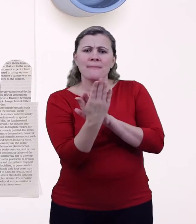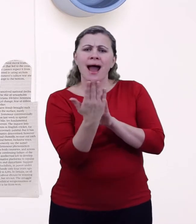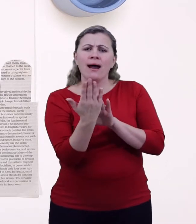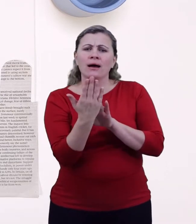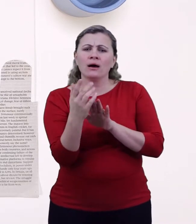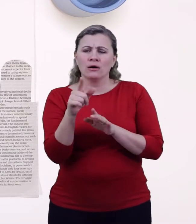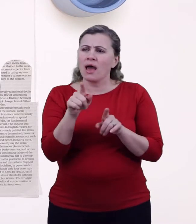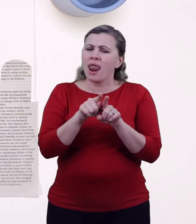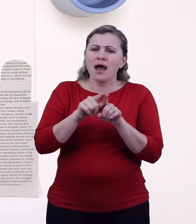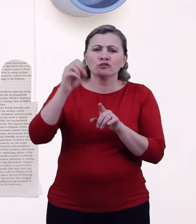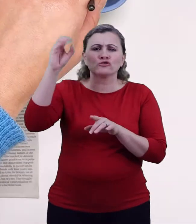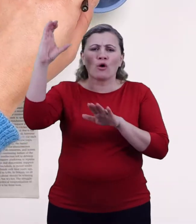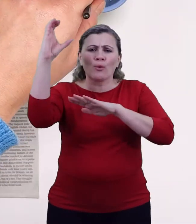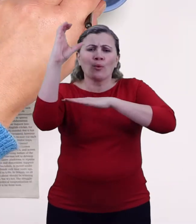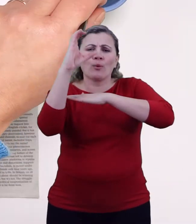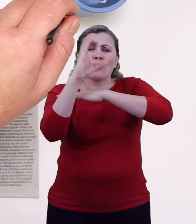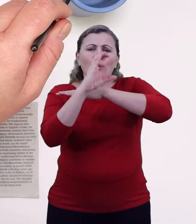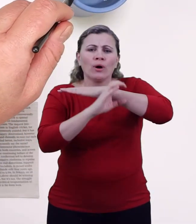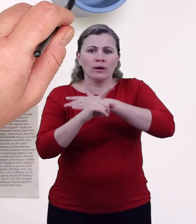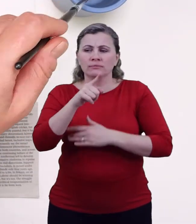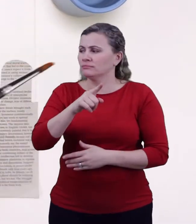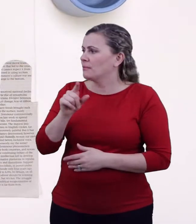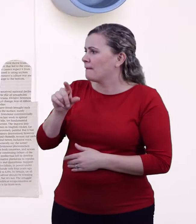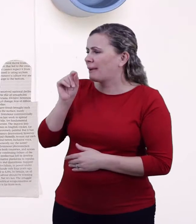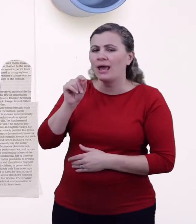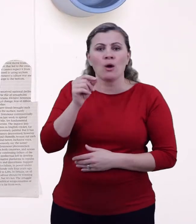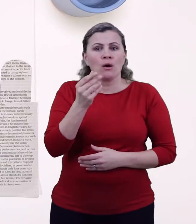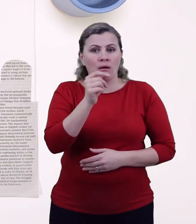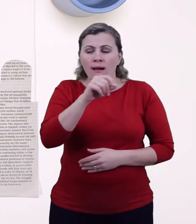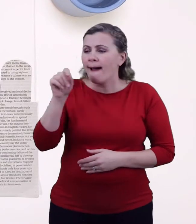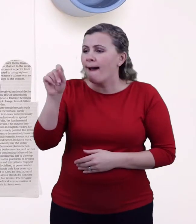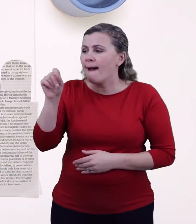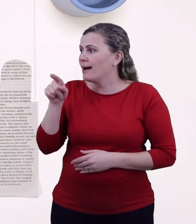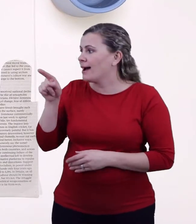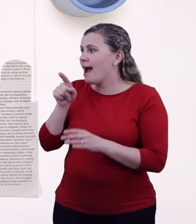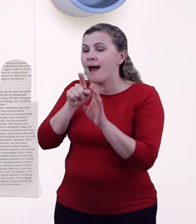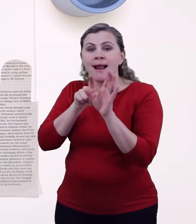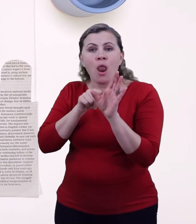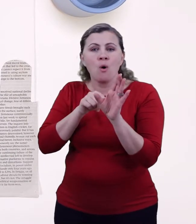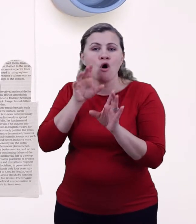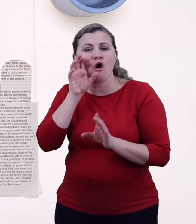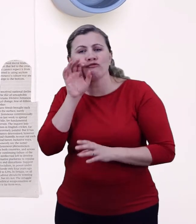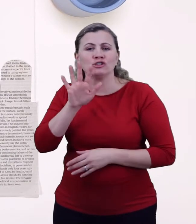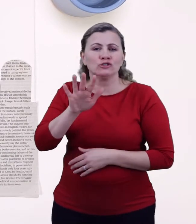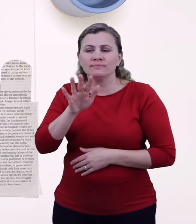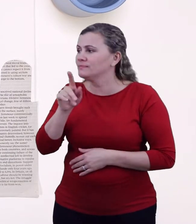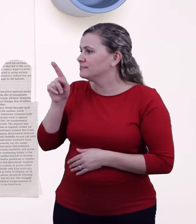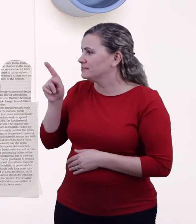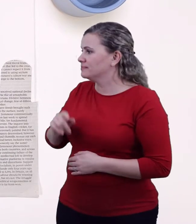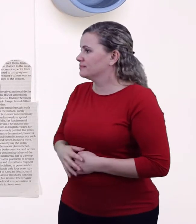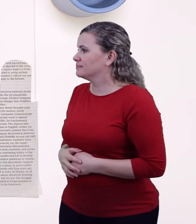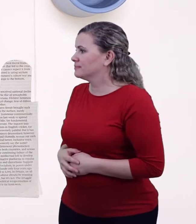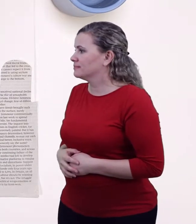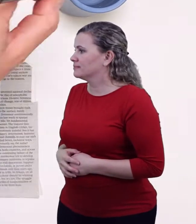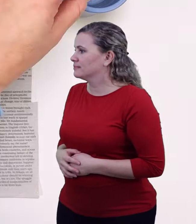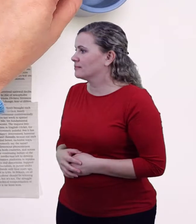water pot to mix the colours. To create the colours of a sunset, I'm going to start with warm tones. Mix a little bit of